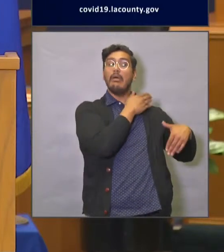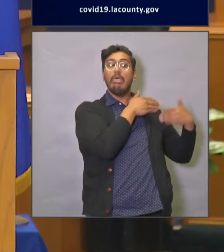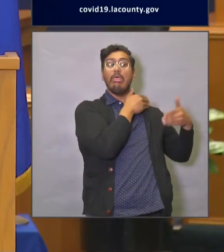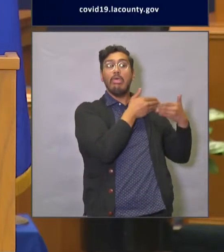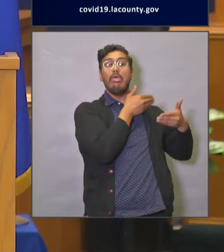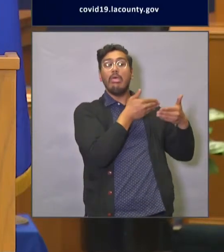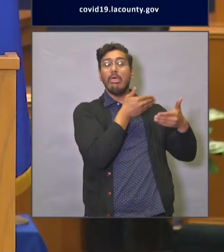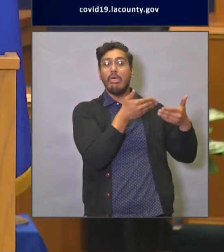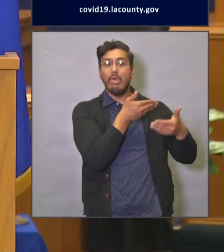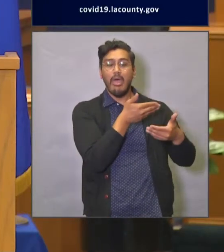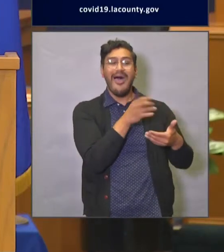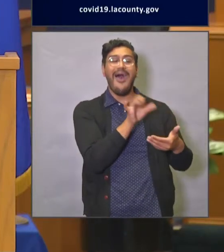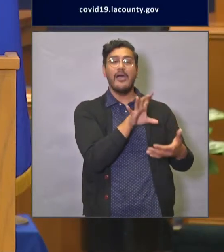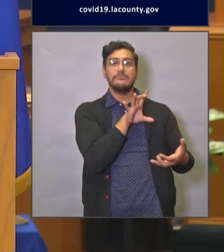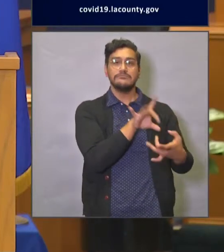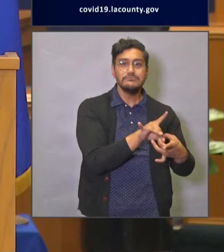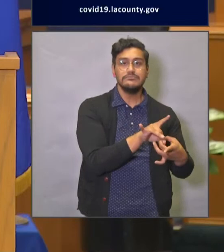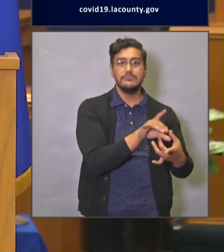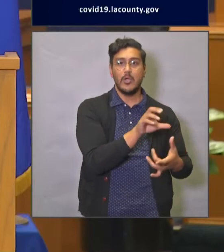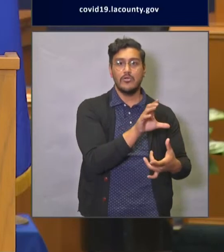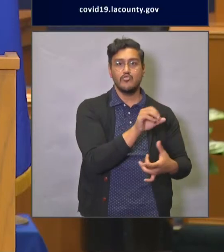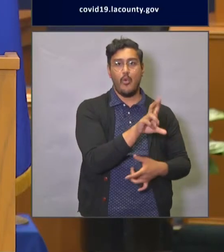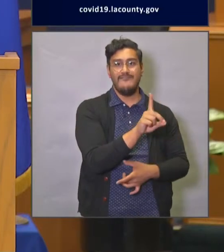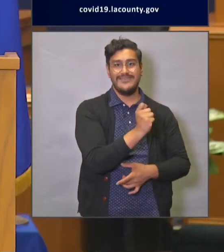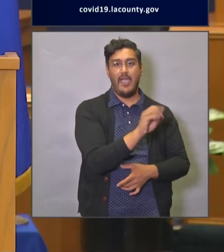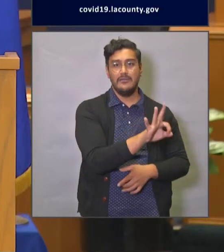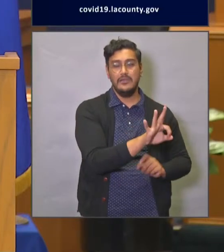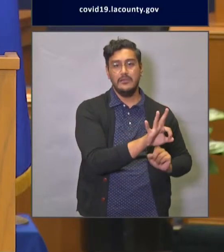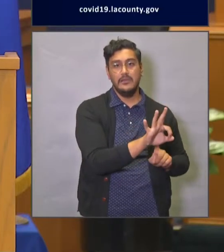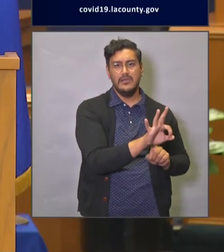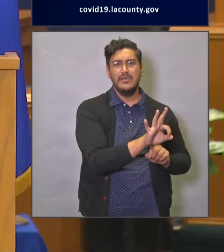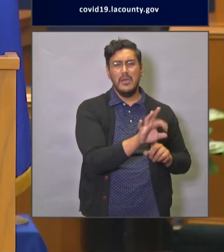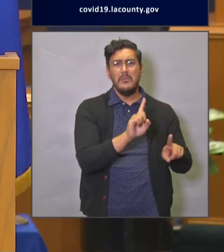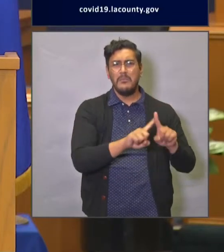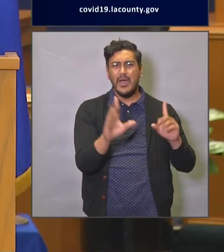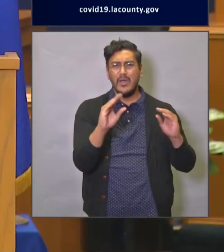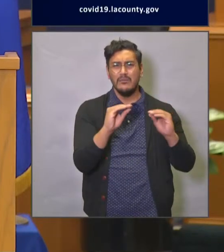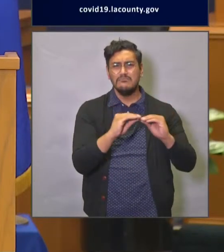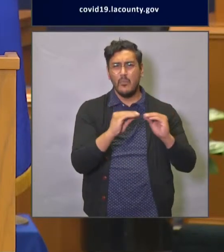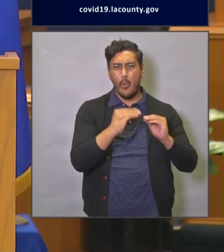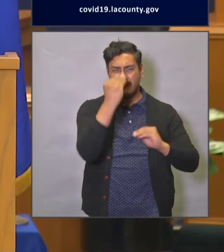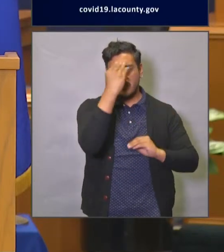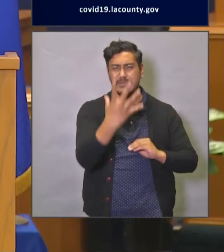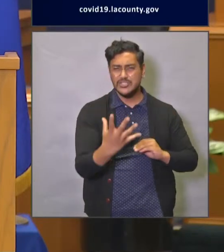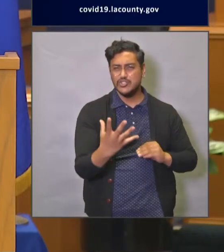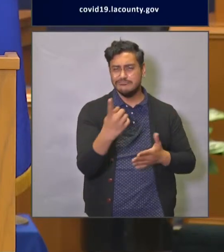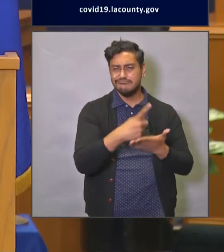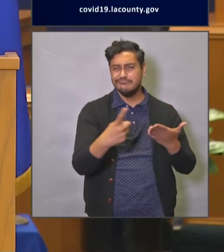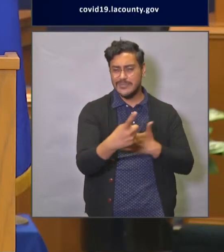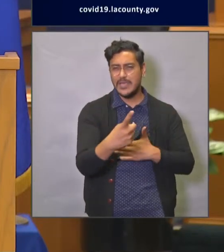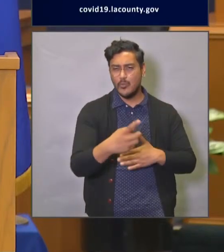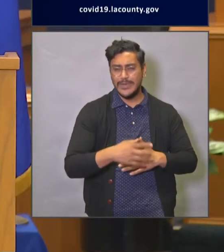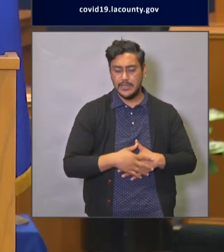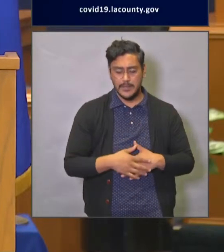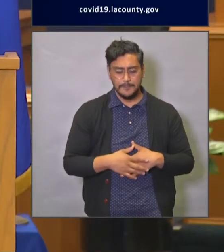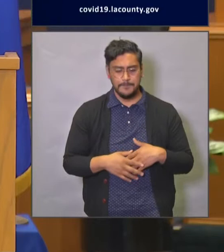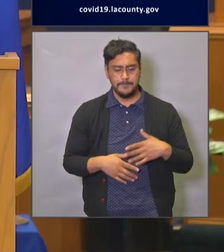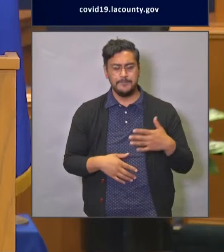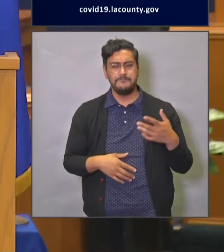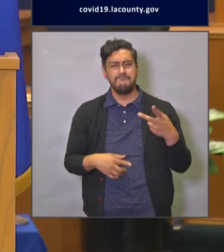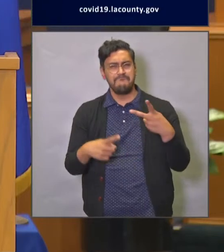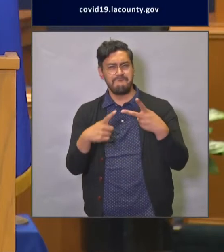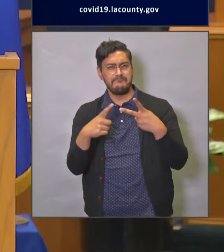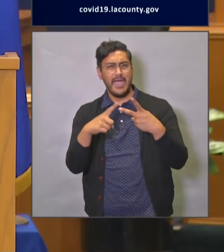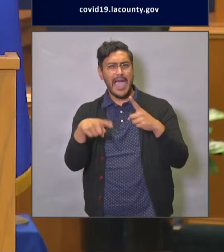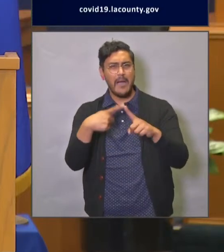with COVID-19. But we'll try to get back to you with more information, certainly by next week. And then in terms of your question related